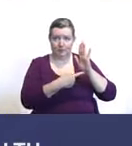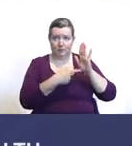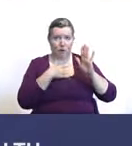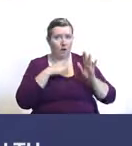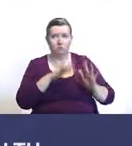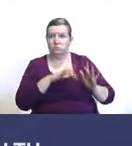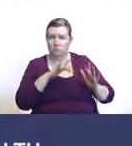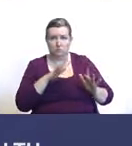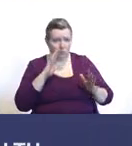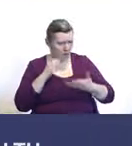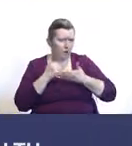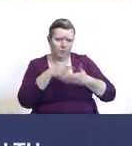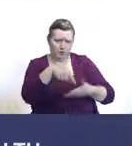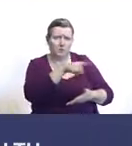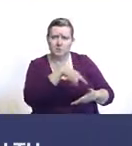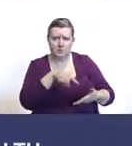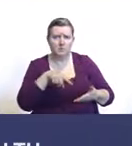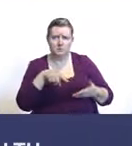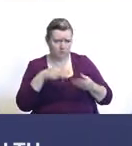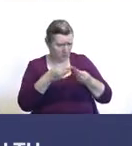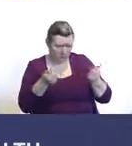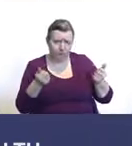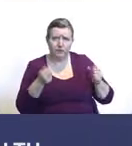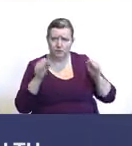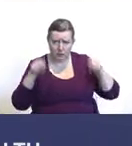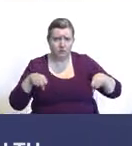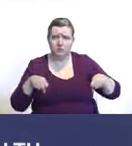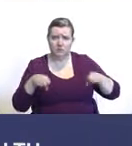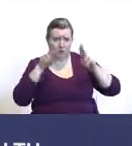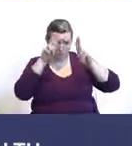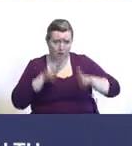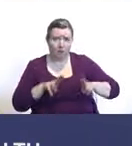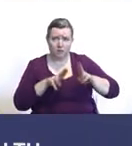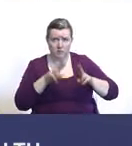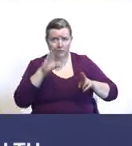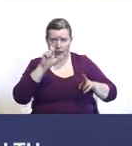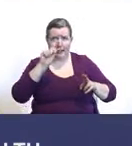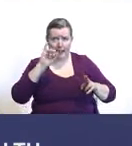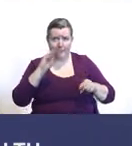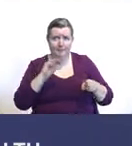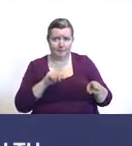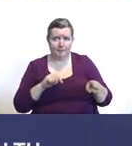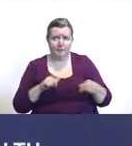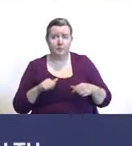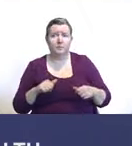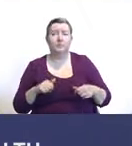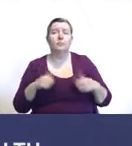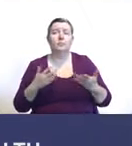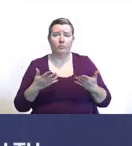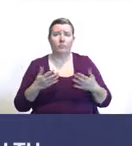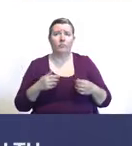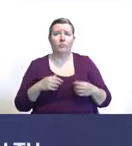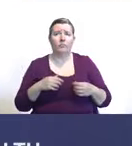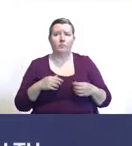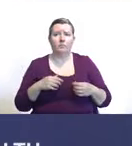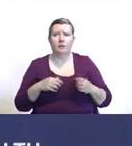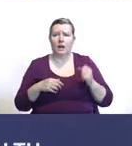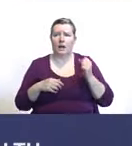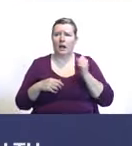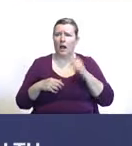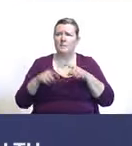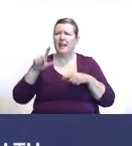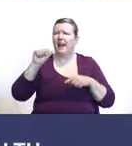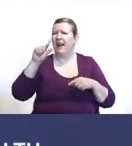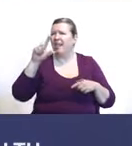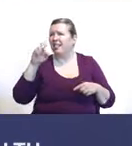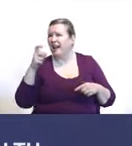to help them get it resolved. I think the specific step in that respect we could take, and I'll ask Alex to maybe be the